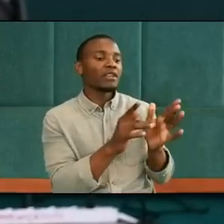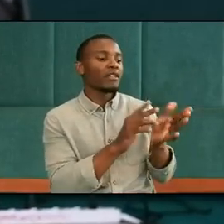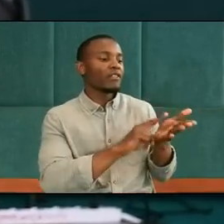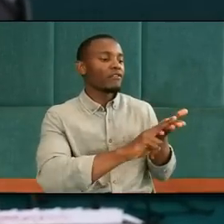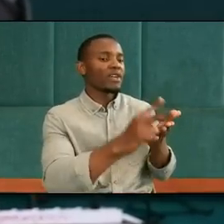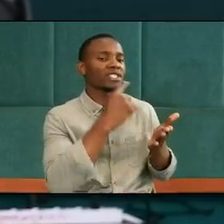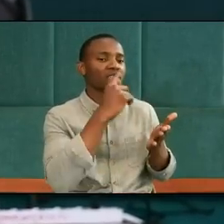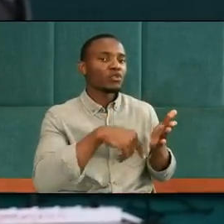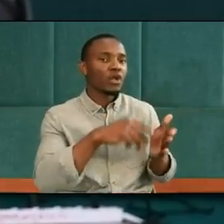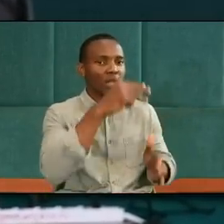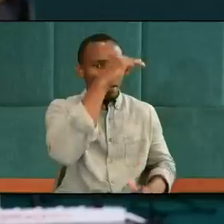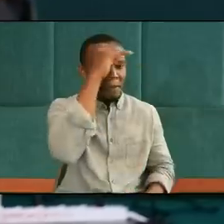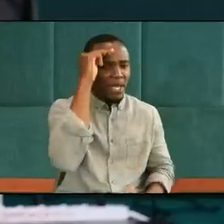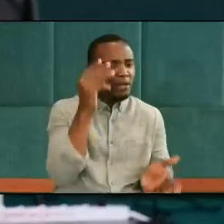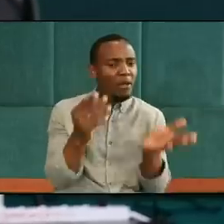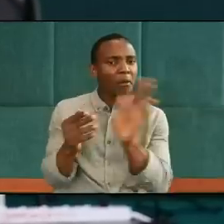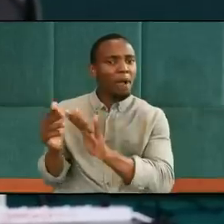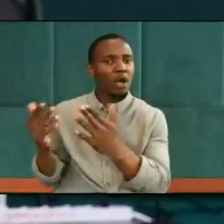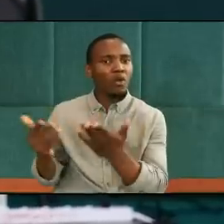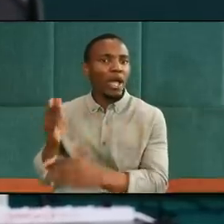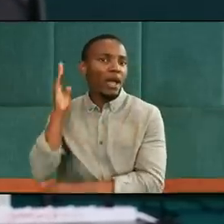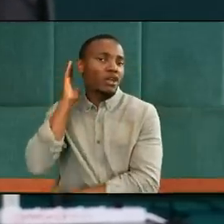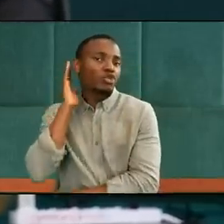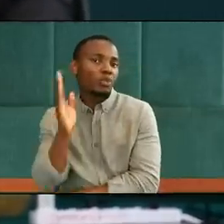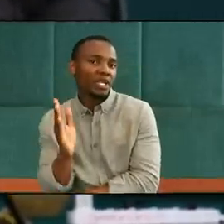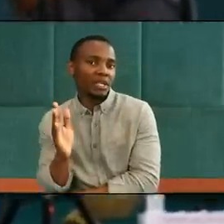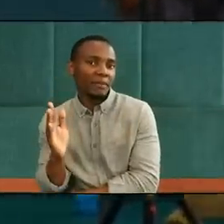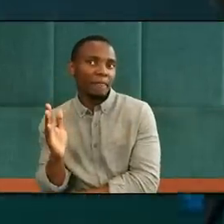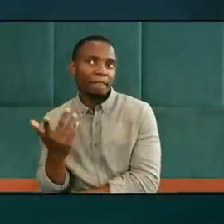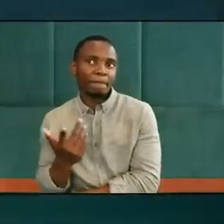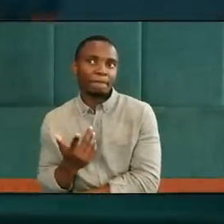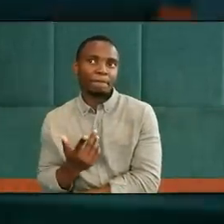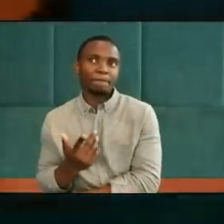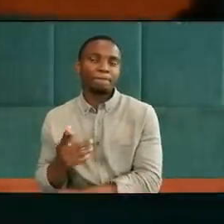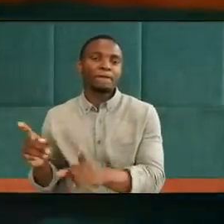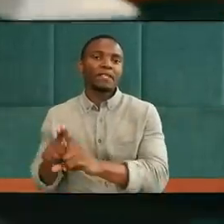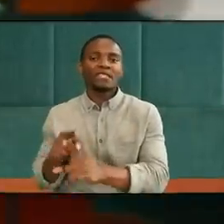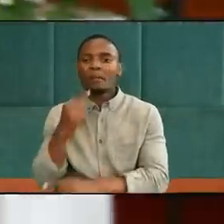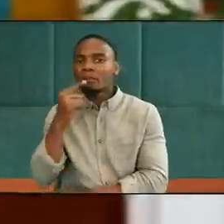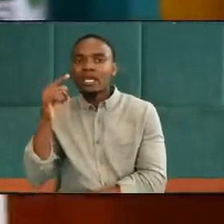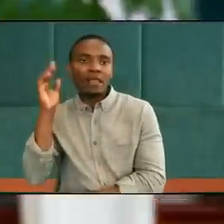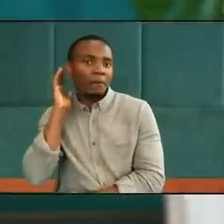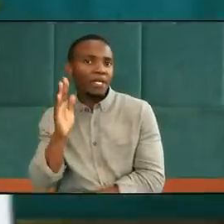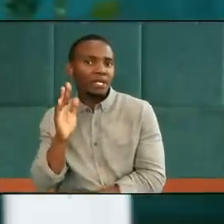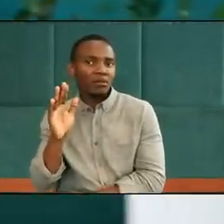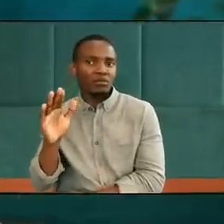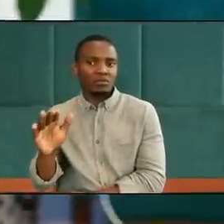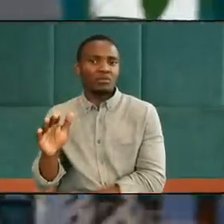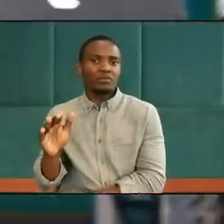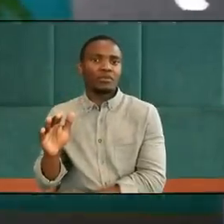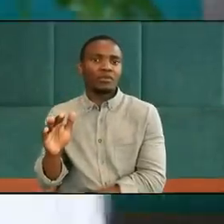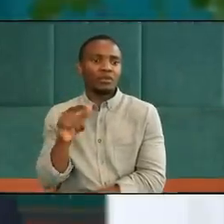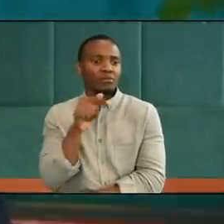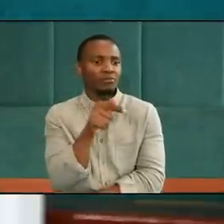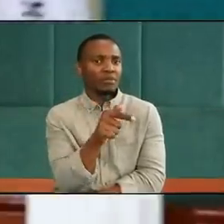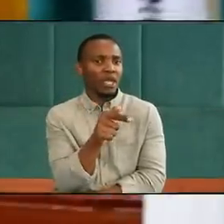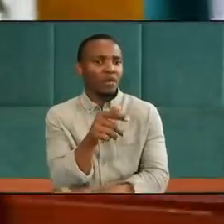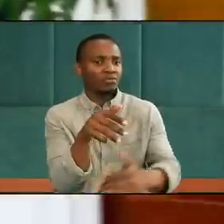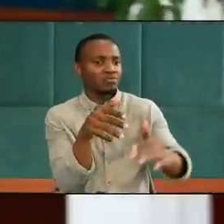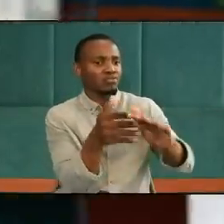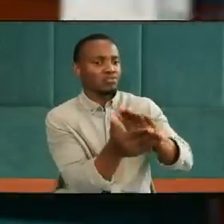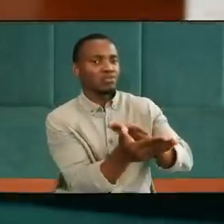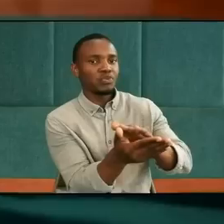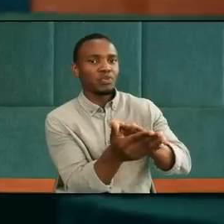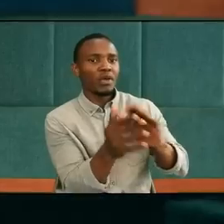ran back to Peter. And when Peter woke up, said, "Peter, the tomb is empty." And the text